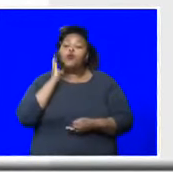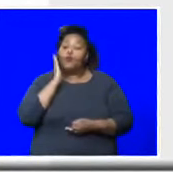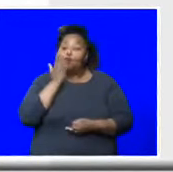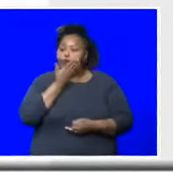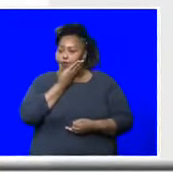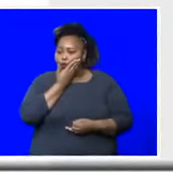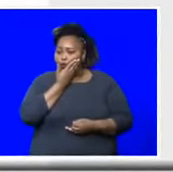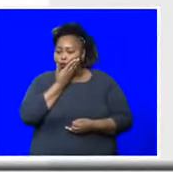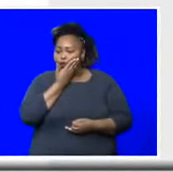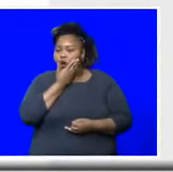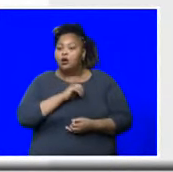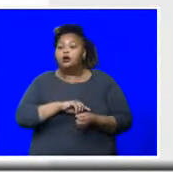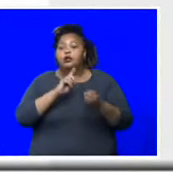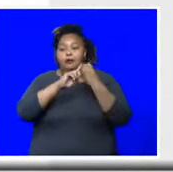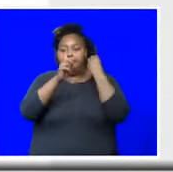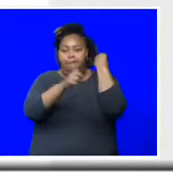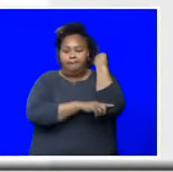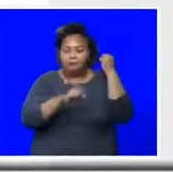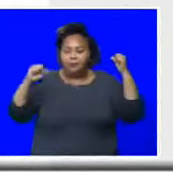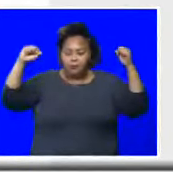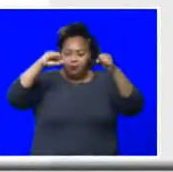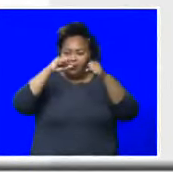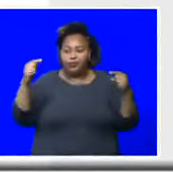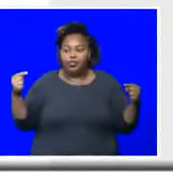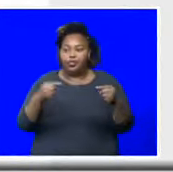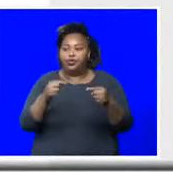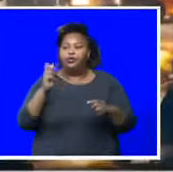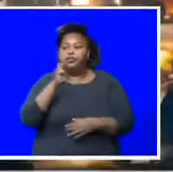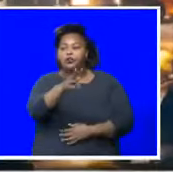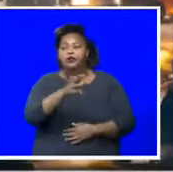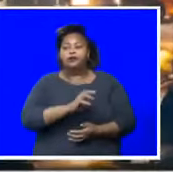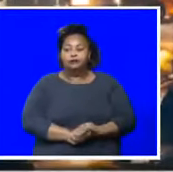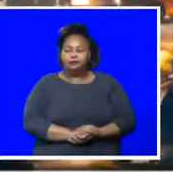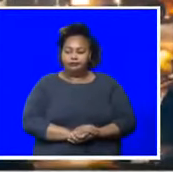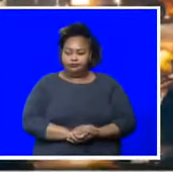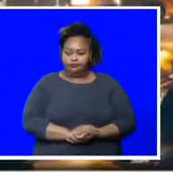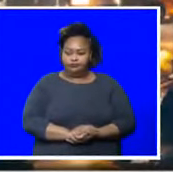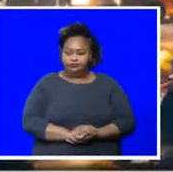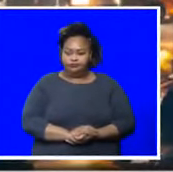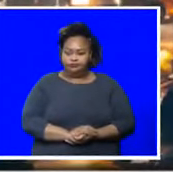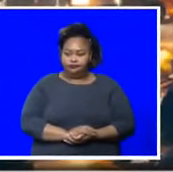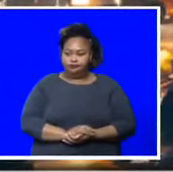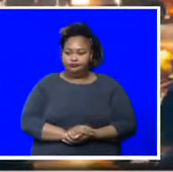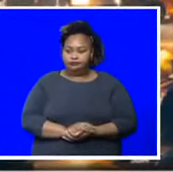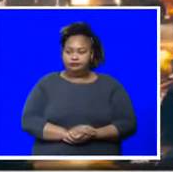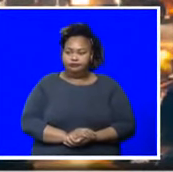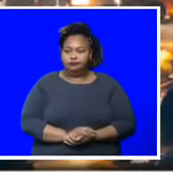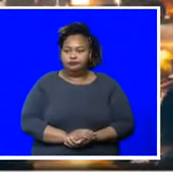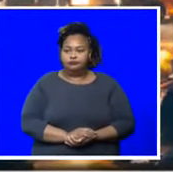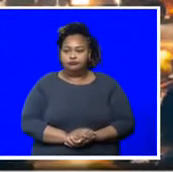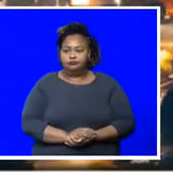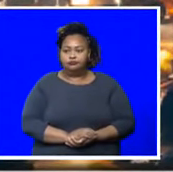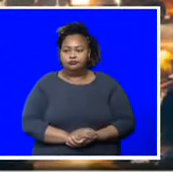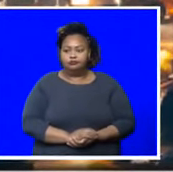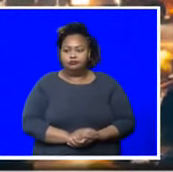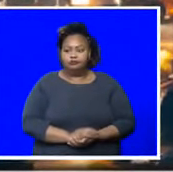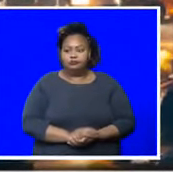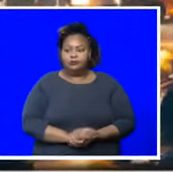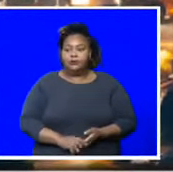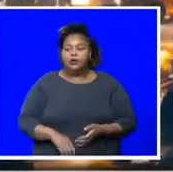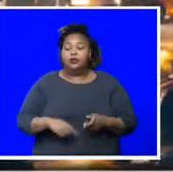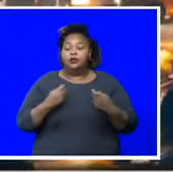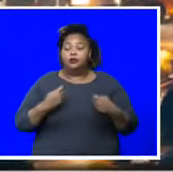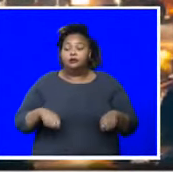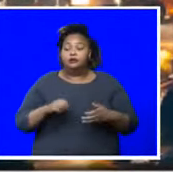kanzombiko uhlanganisa ngufabrice msonera embabane. kanti ke sitawusuka emagonsokwane lomuhle sibukete imidlalo